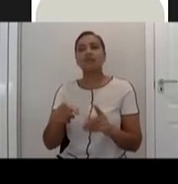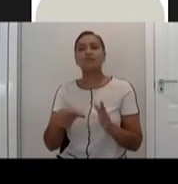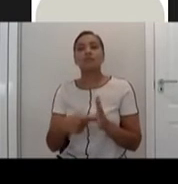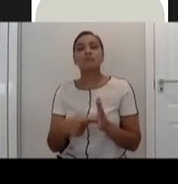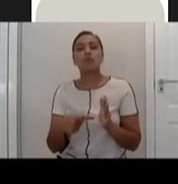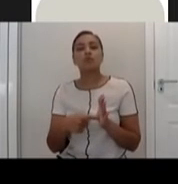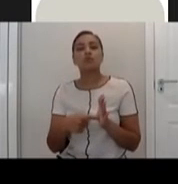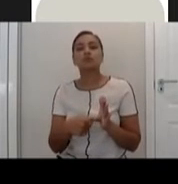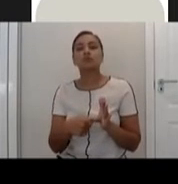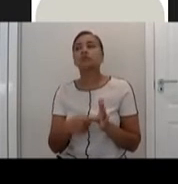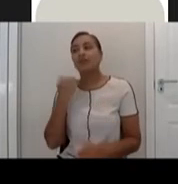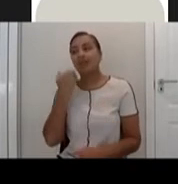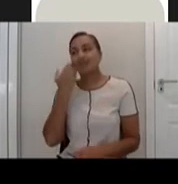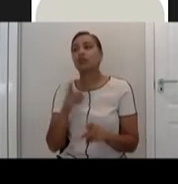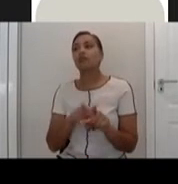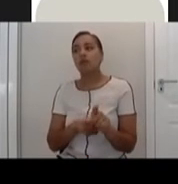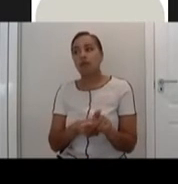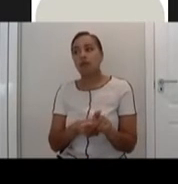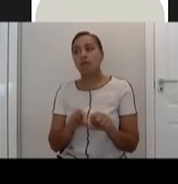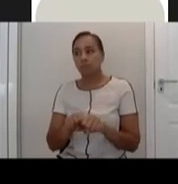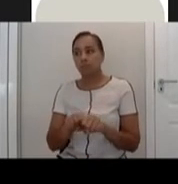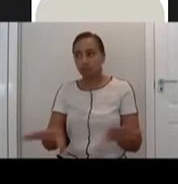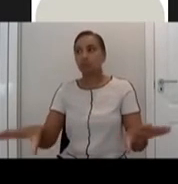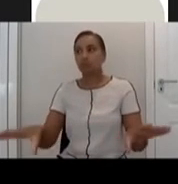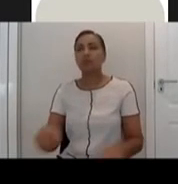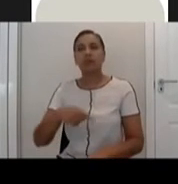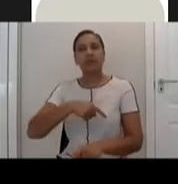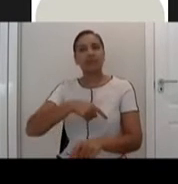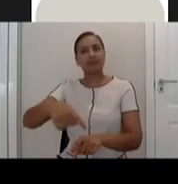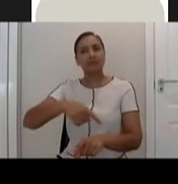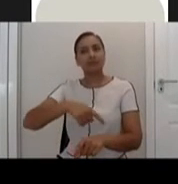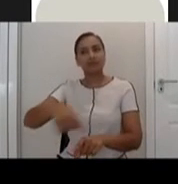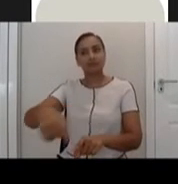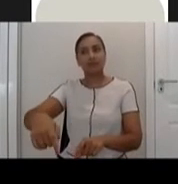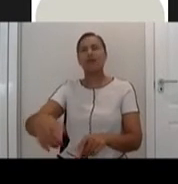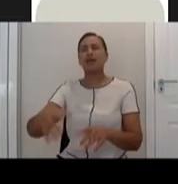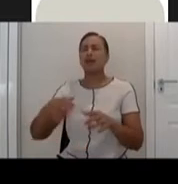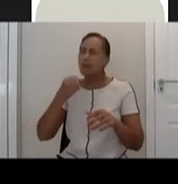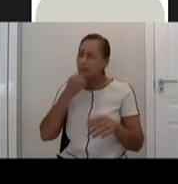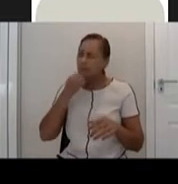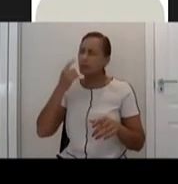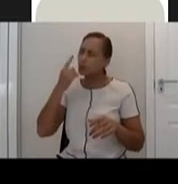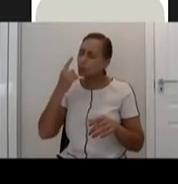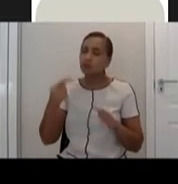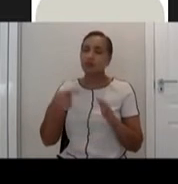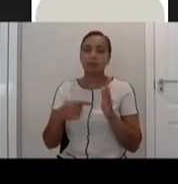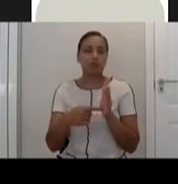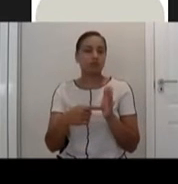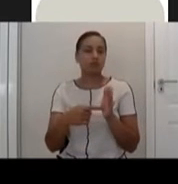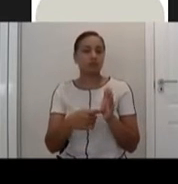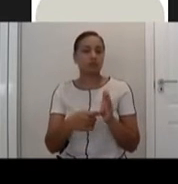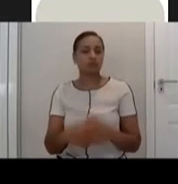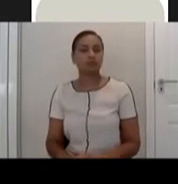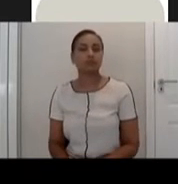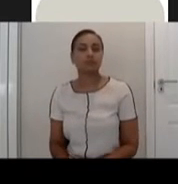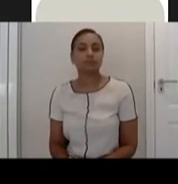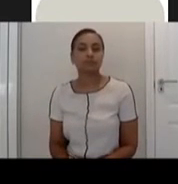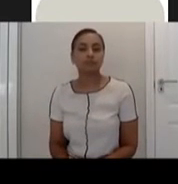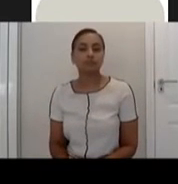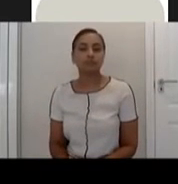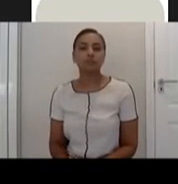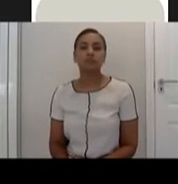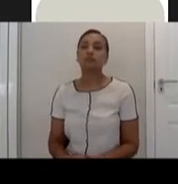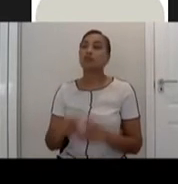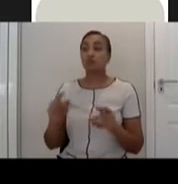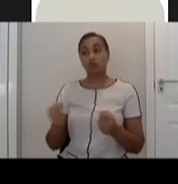important every year, but this year it's even more important. So again, it's a message